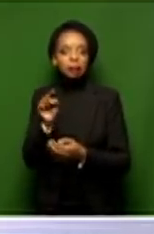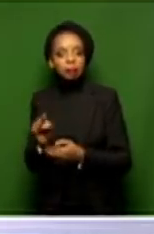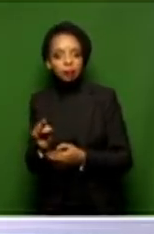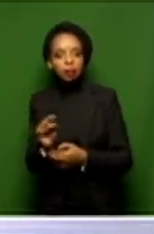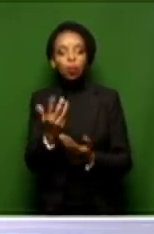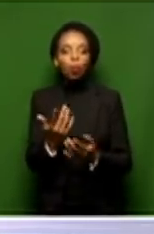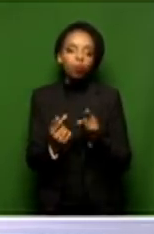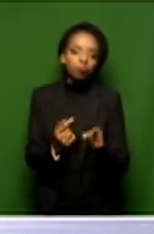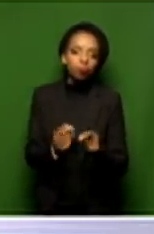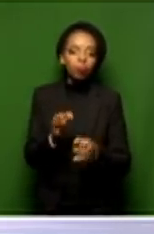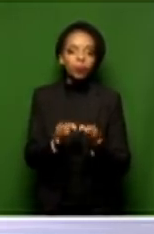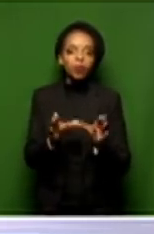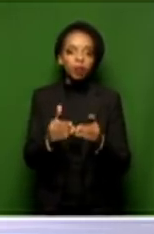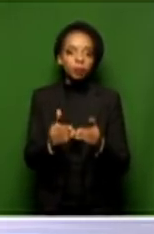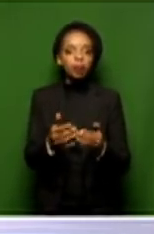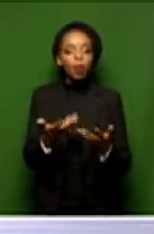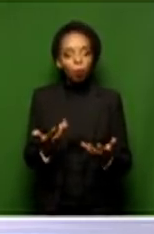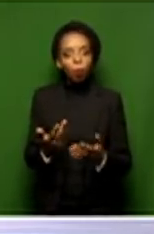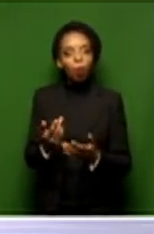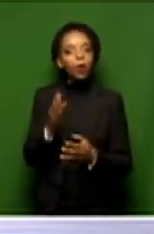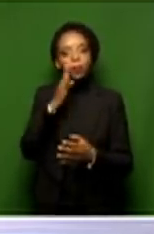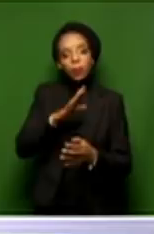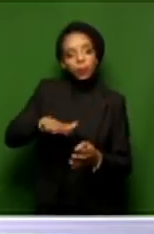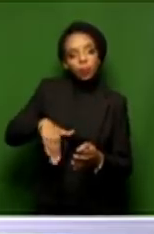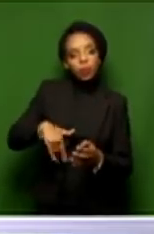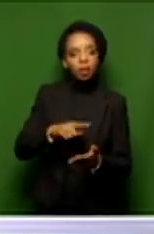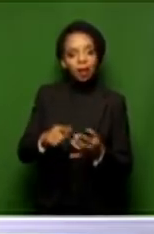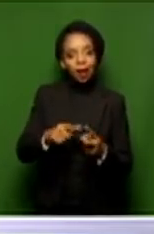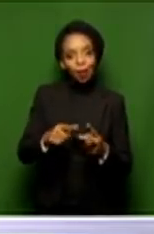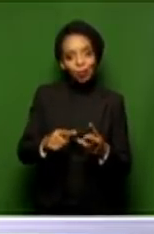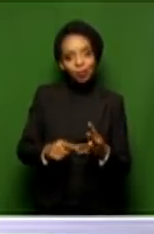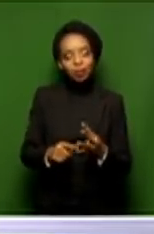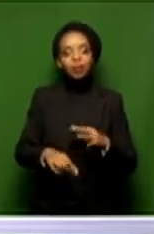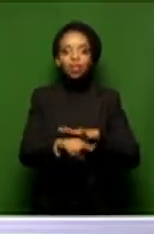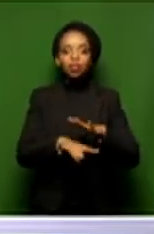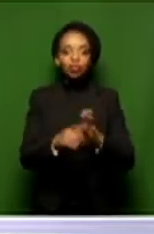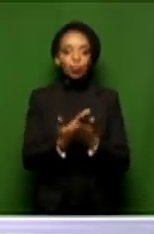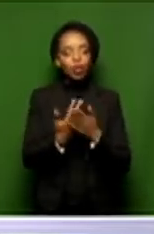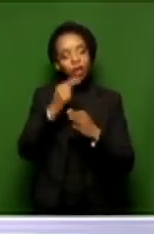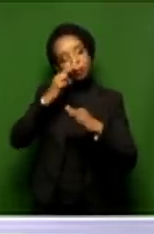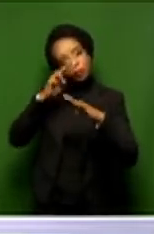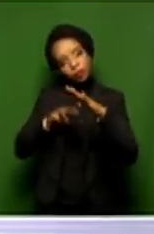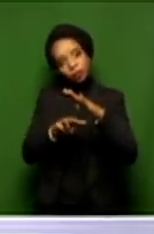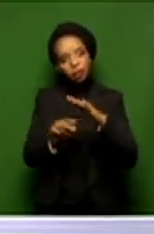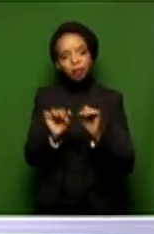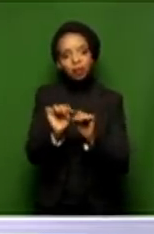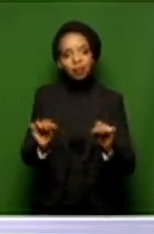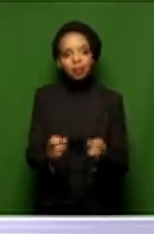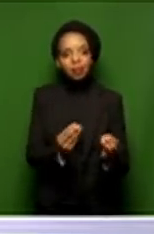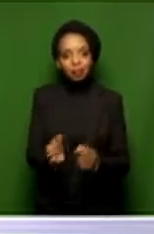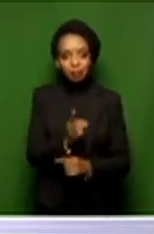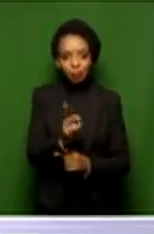uncounted voting districts what the outcome is likely to be. So many people at this point would say, but it's early days yet.